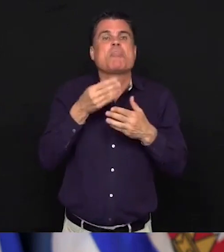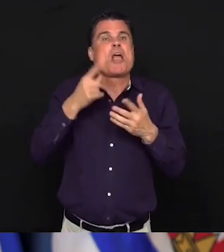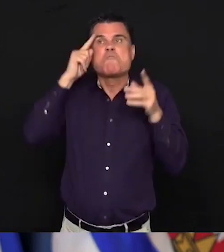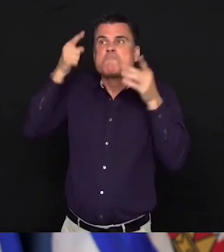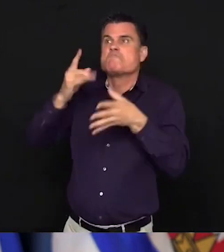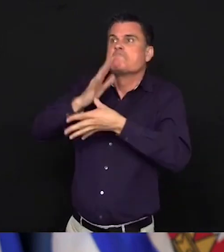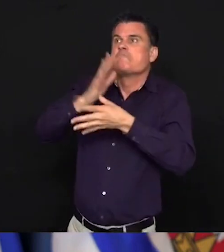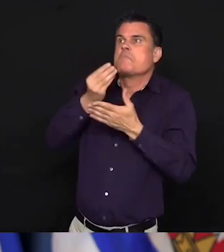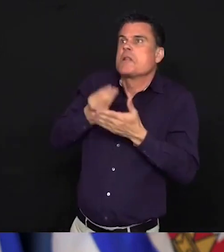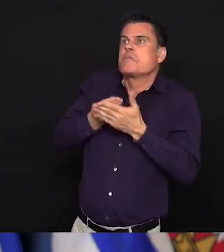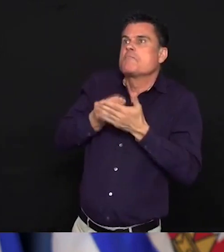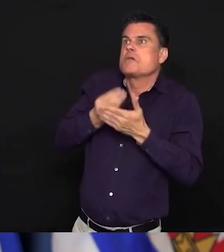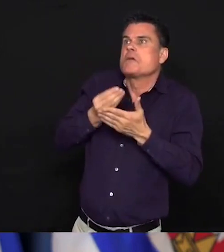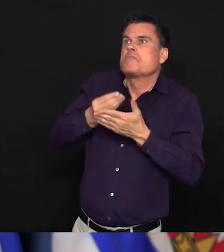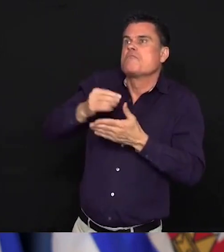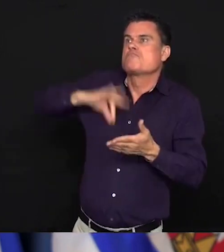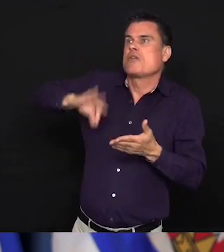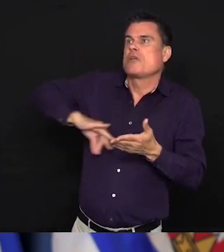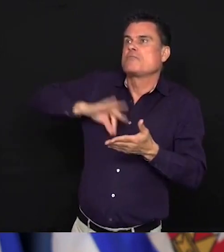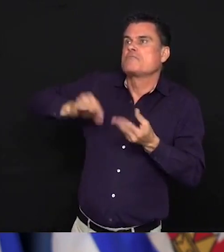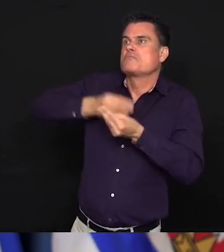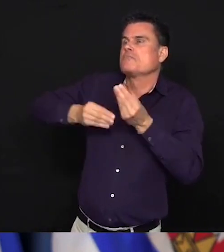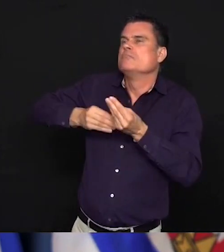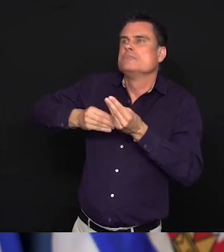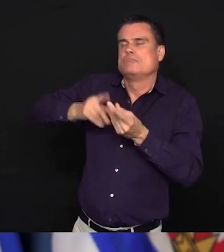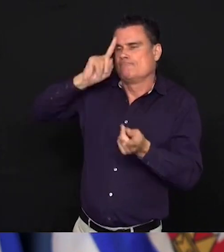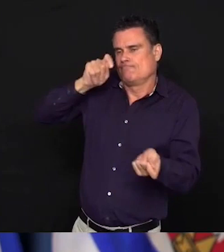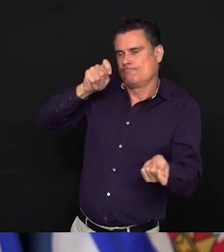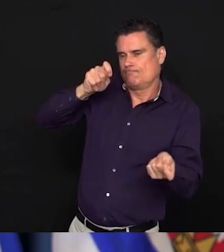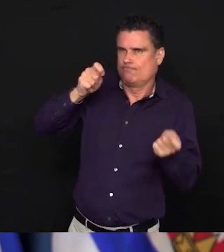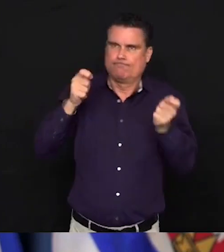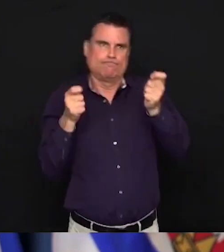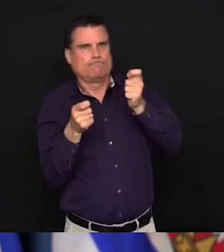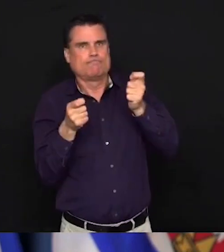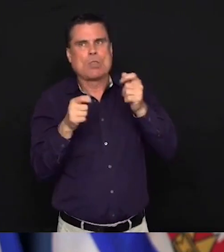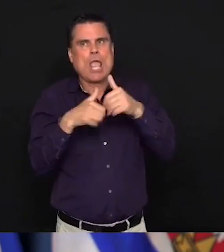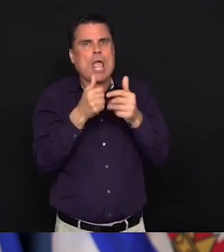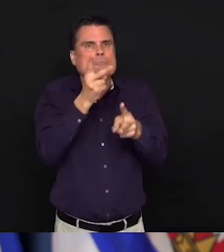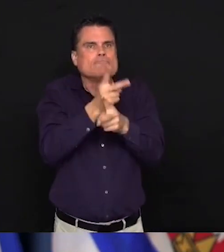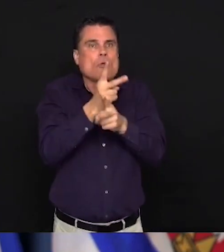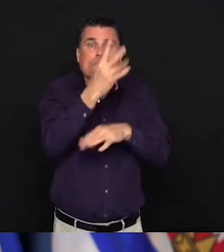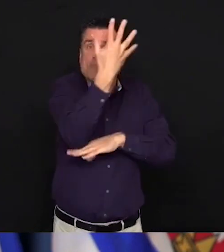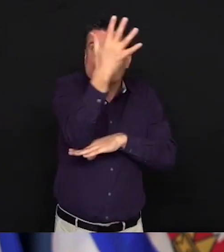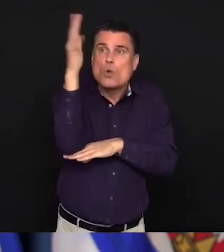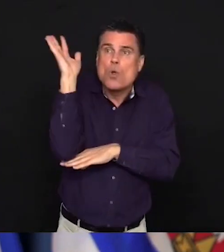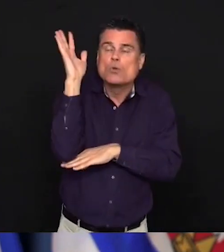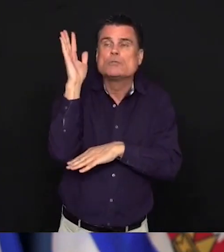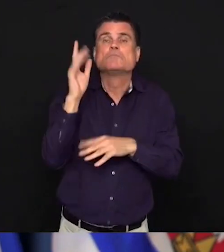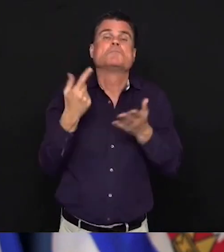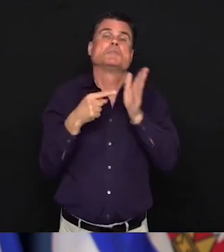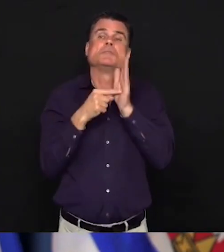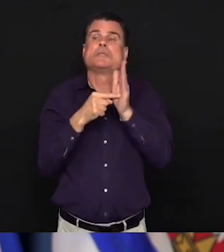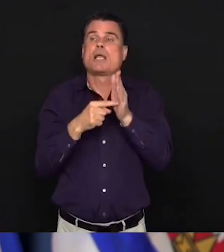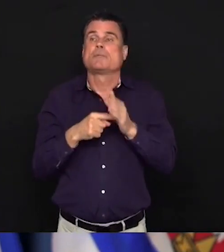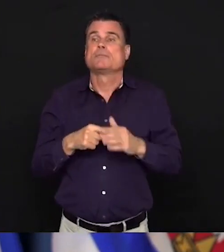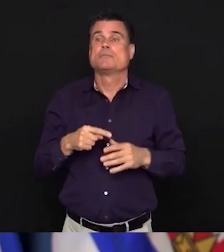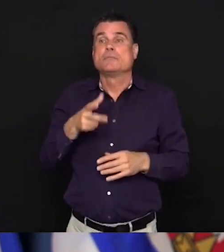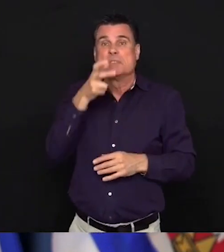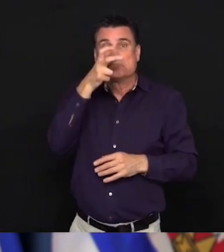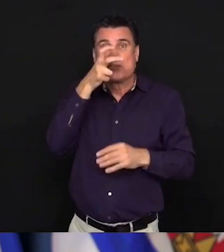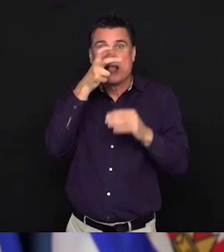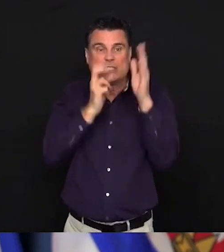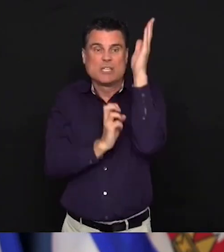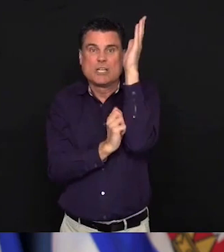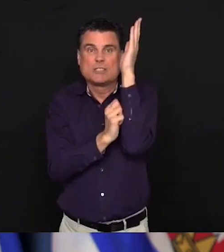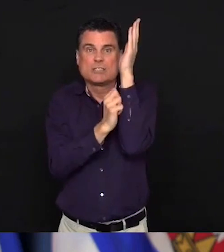cut faster than we could sustain over the long term. Now we have to focus on adding value. Mass timber